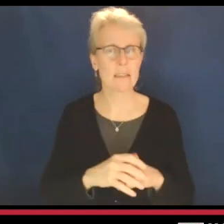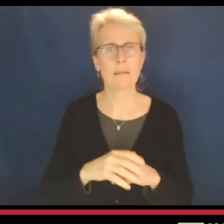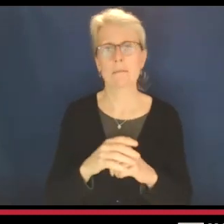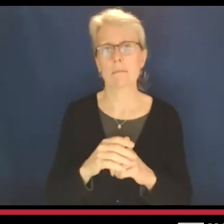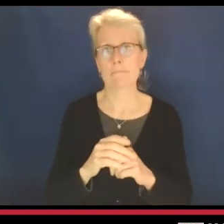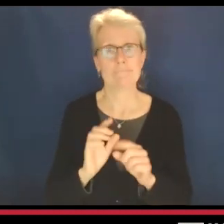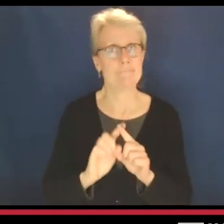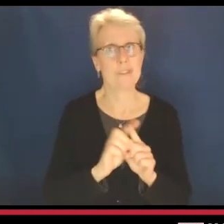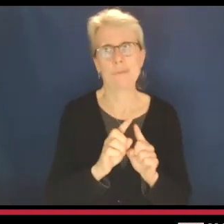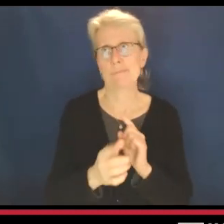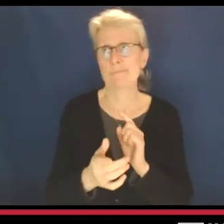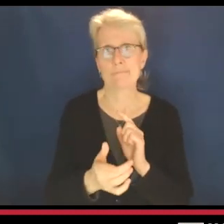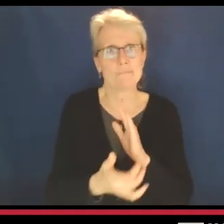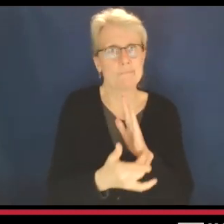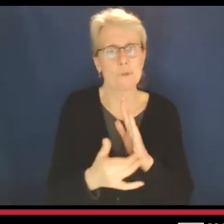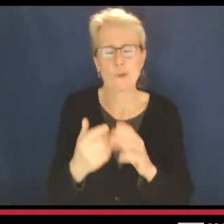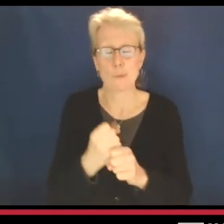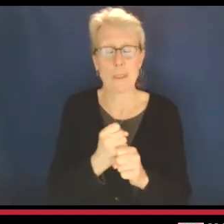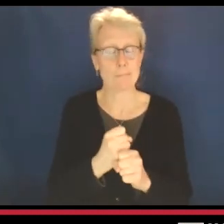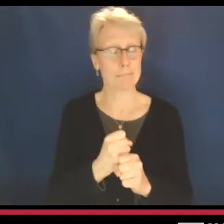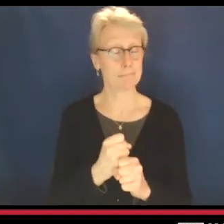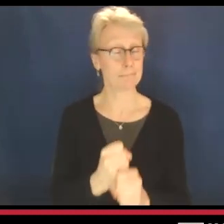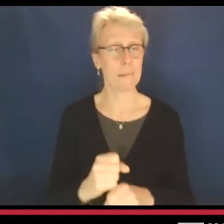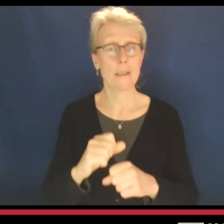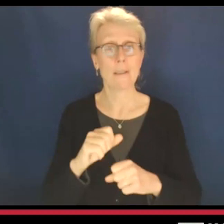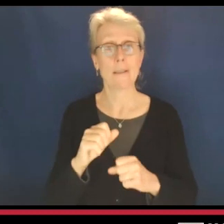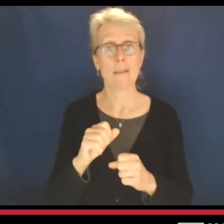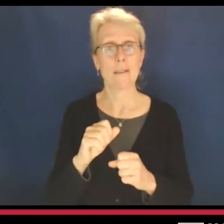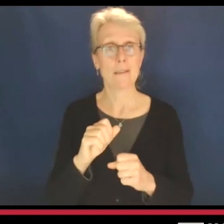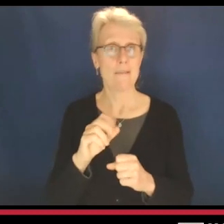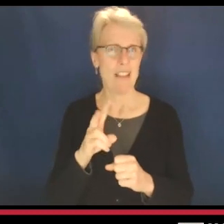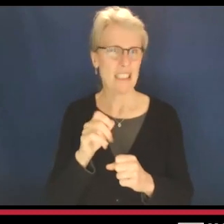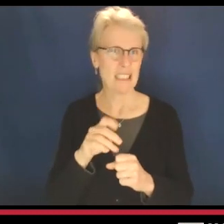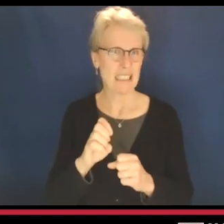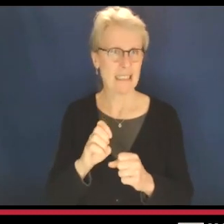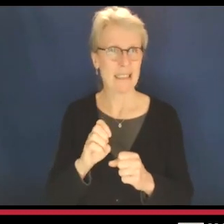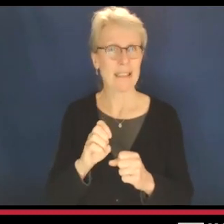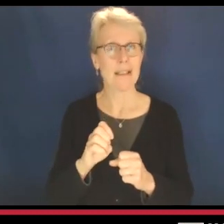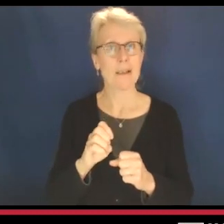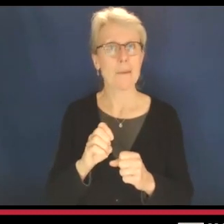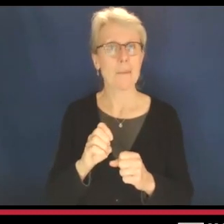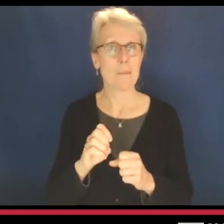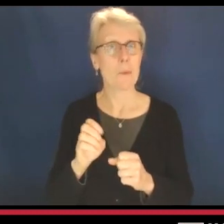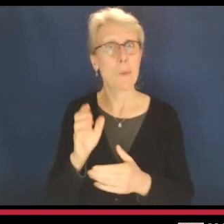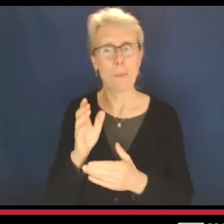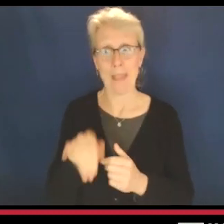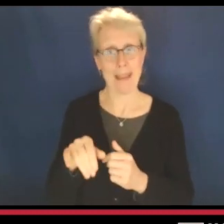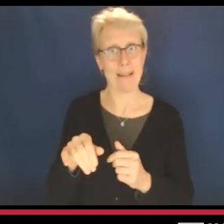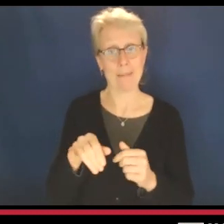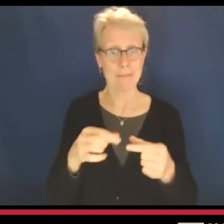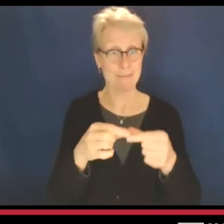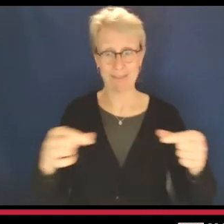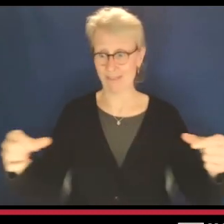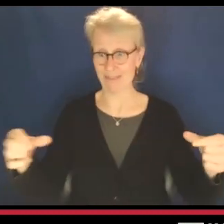make vaccines rapidly based on a sequence. We still need to figure out which part of the virus sequence is the most